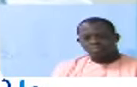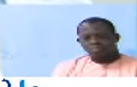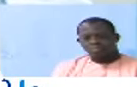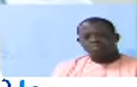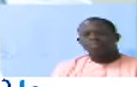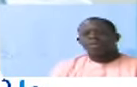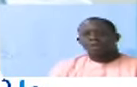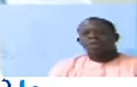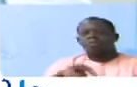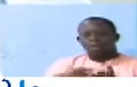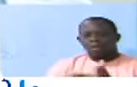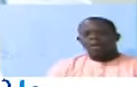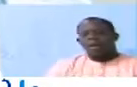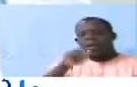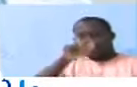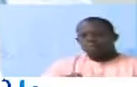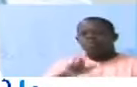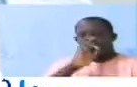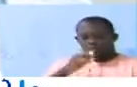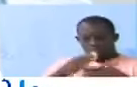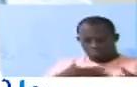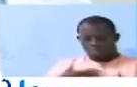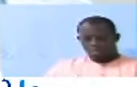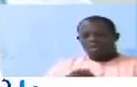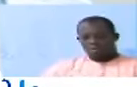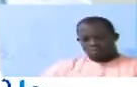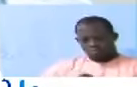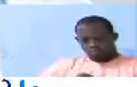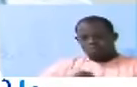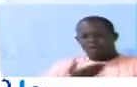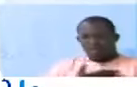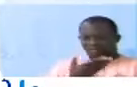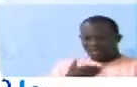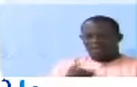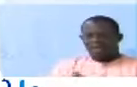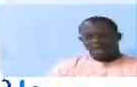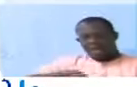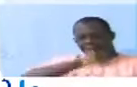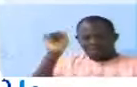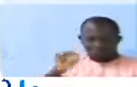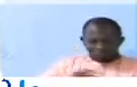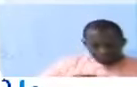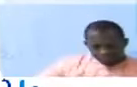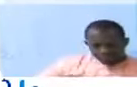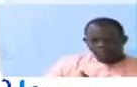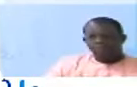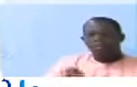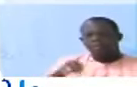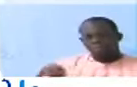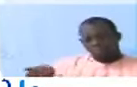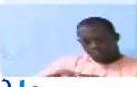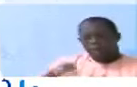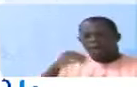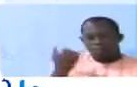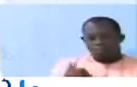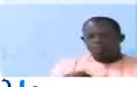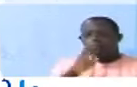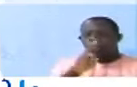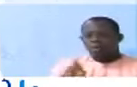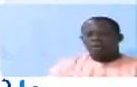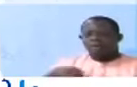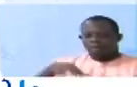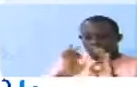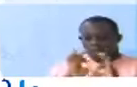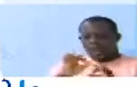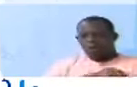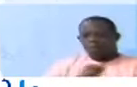a hefty man and fair in complexion. He was part of the people who took our belongings from us.